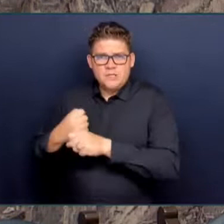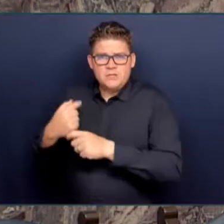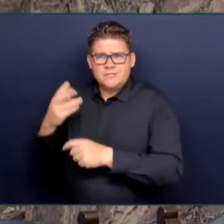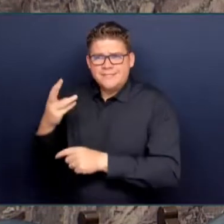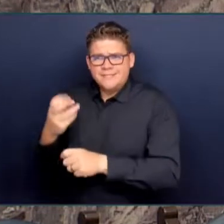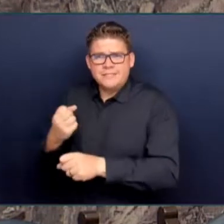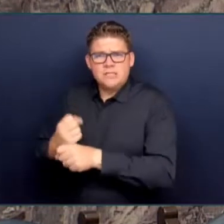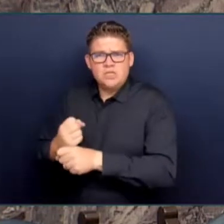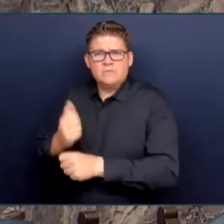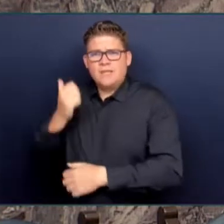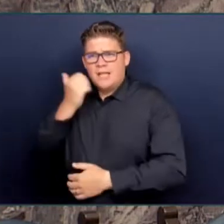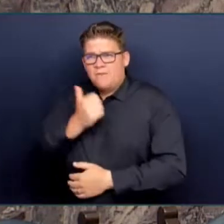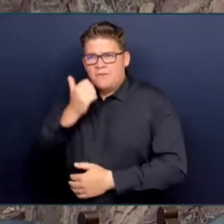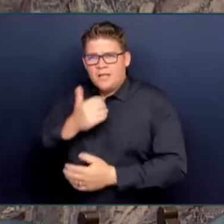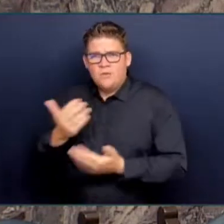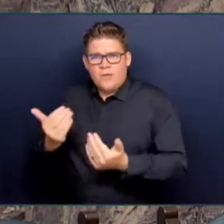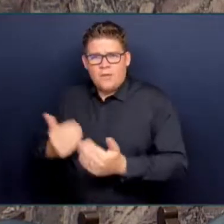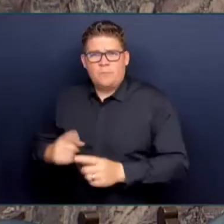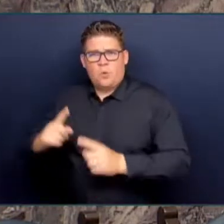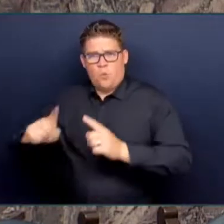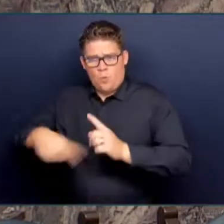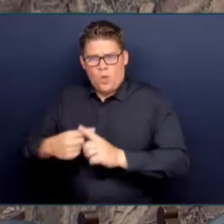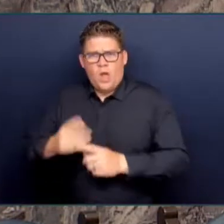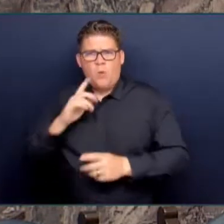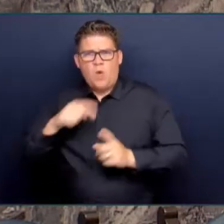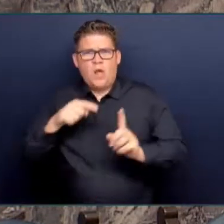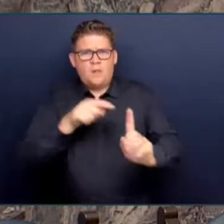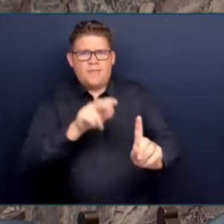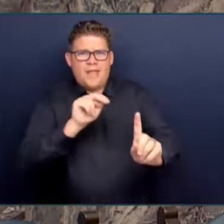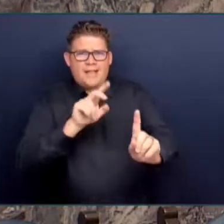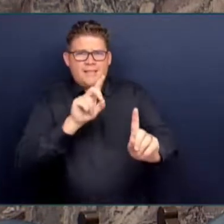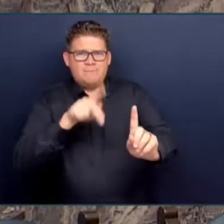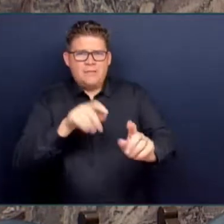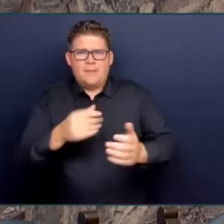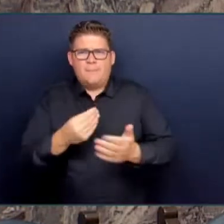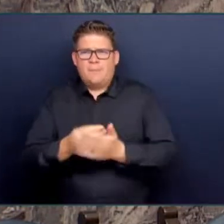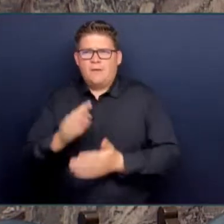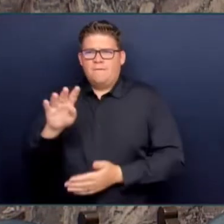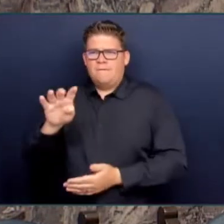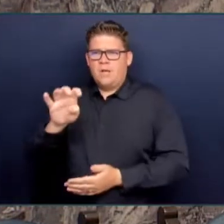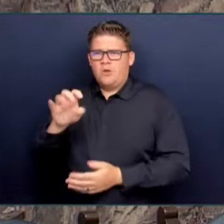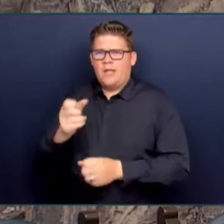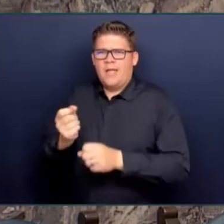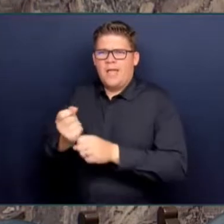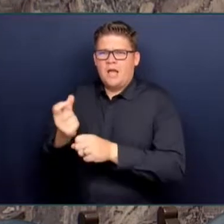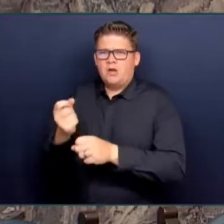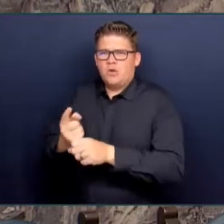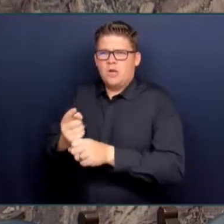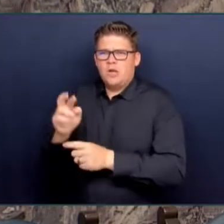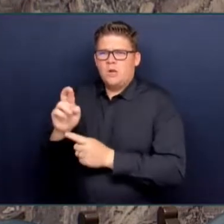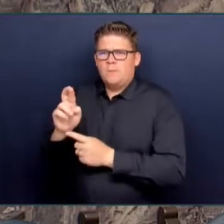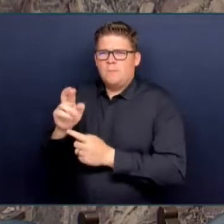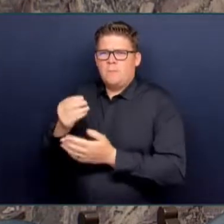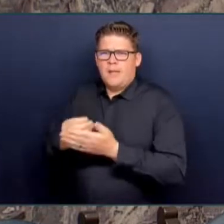get the $400 annual renter's rebate that was promised 6 years ago by this government?